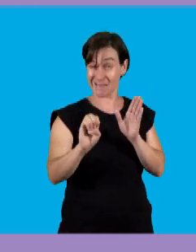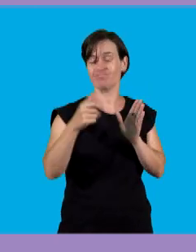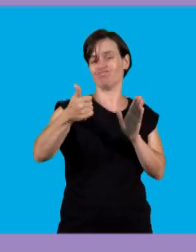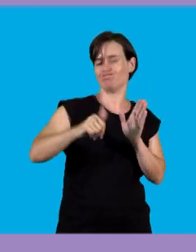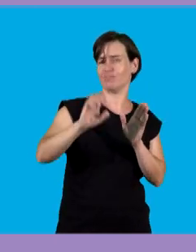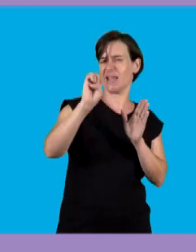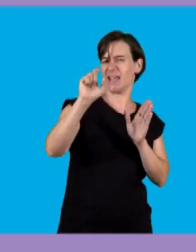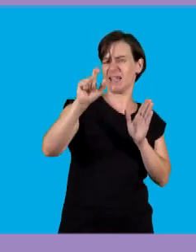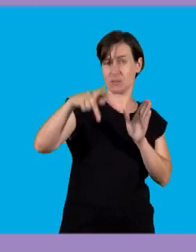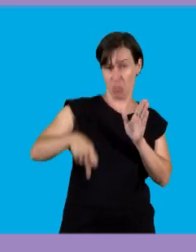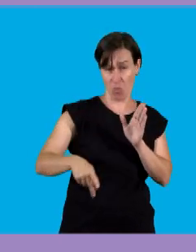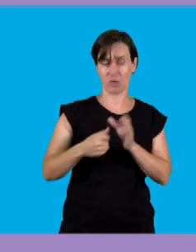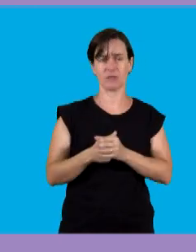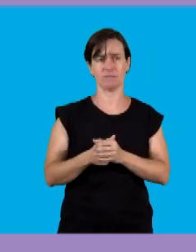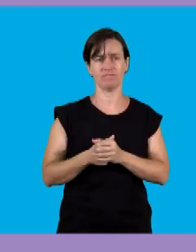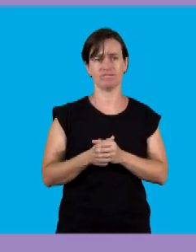a power,